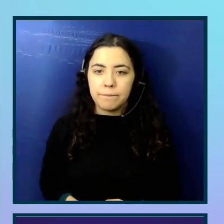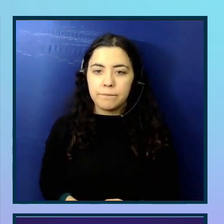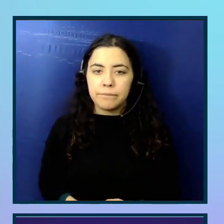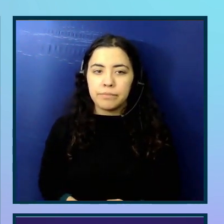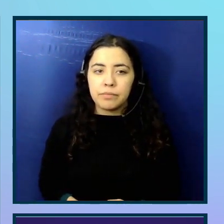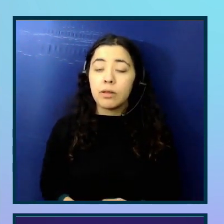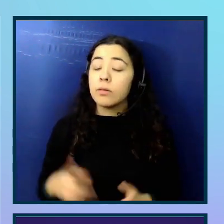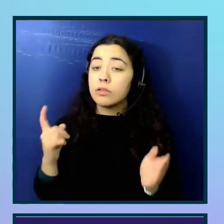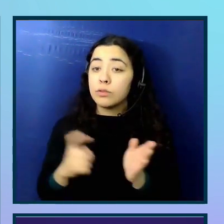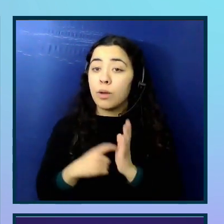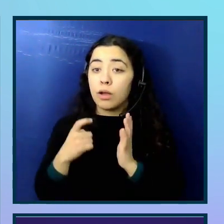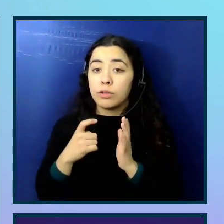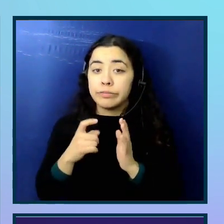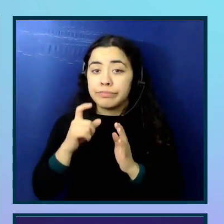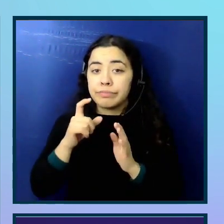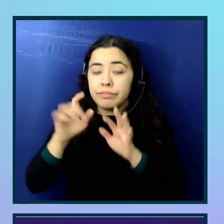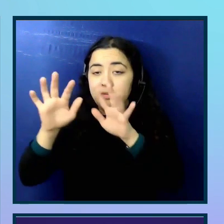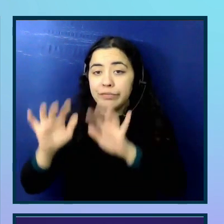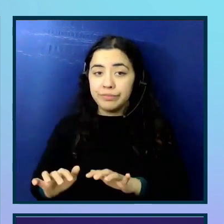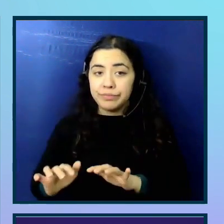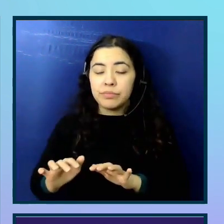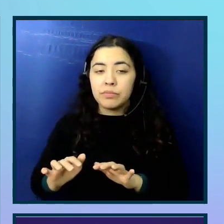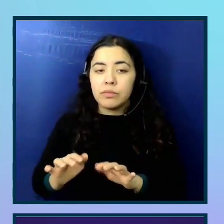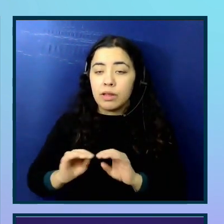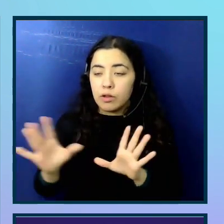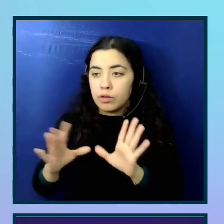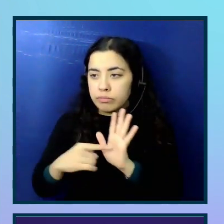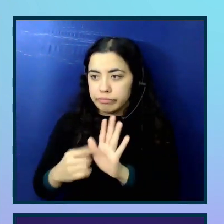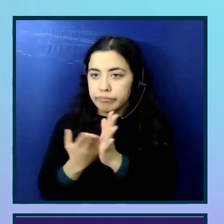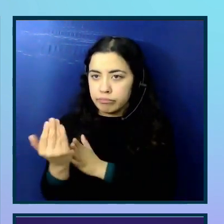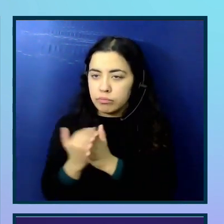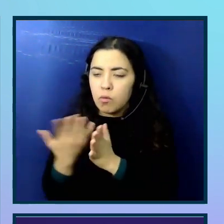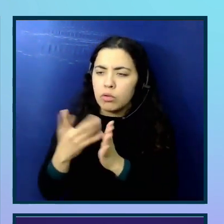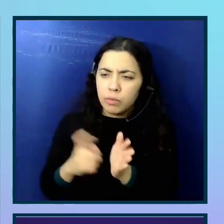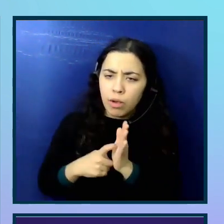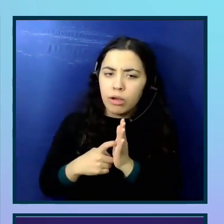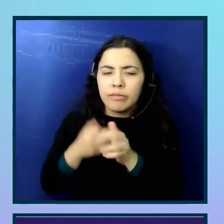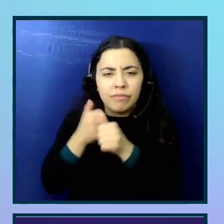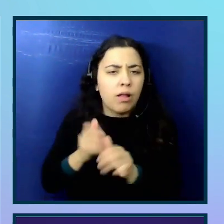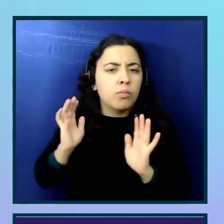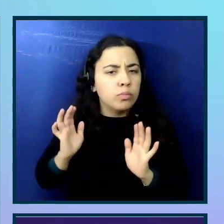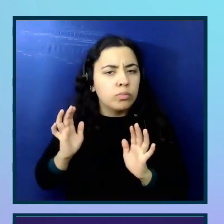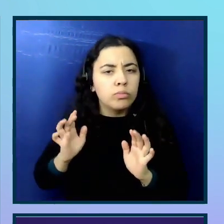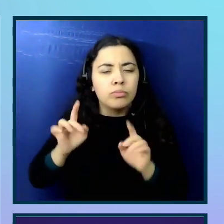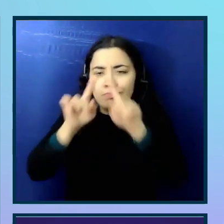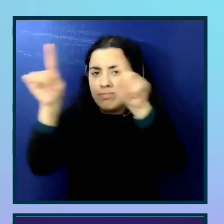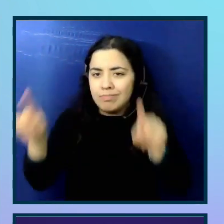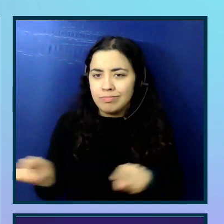Required fields. So clearly indicate what elements are required and stick to that method. On the screen, I have a very